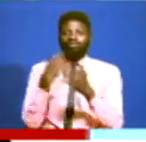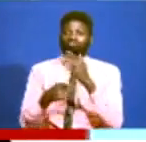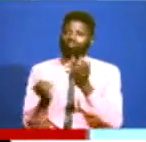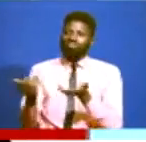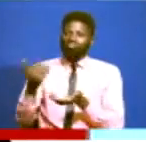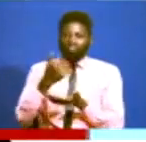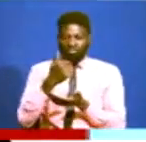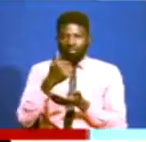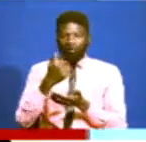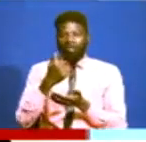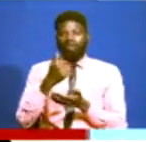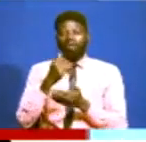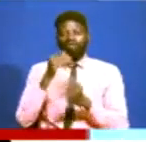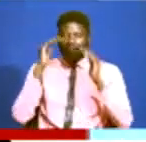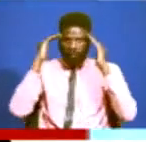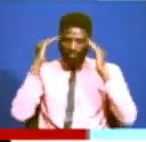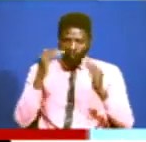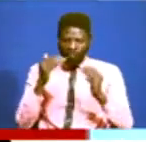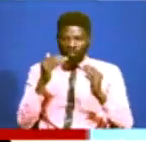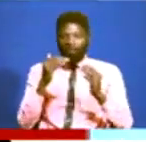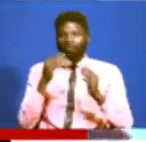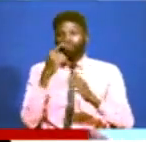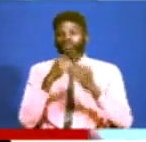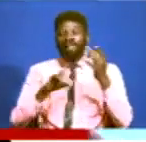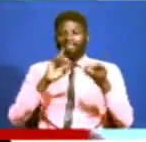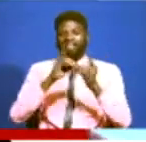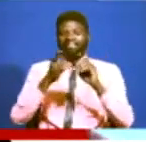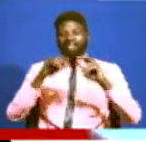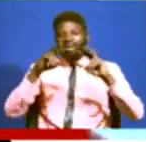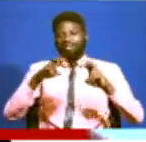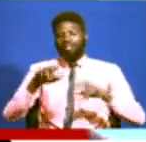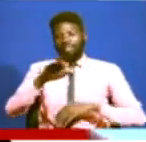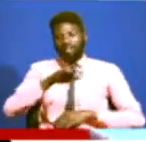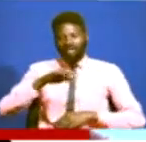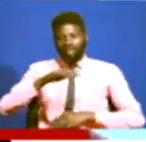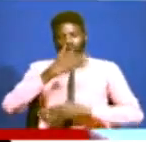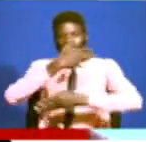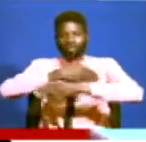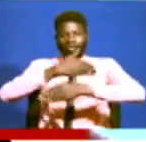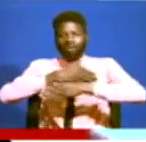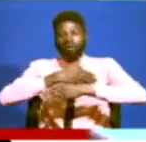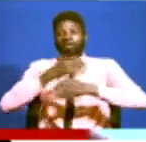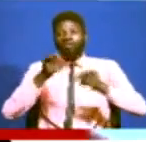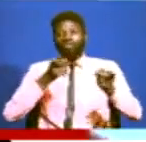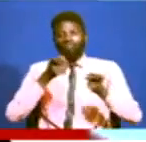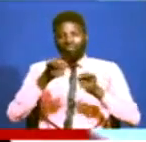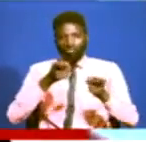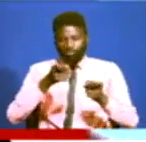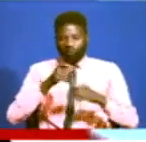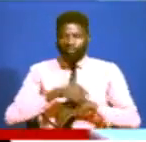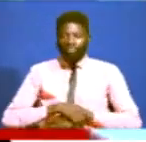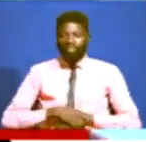data analytics by customs and border control. Technology has proven to enhance